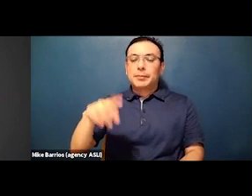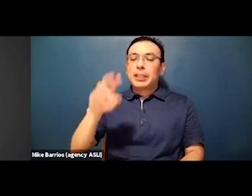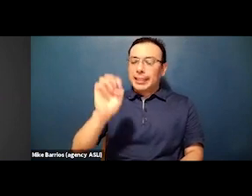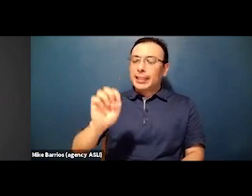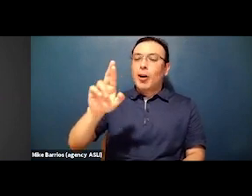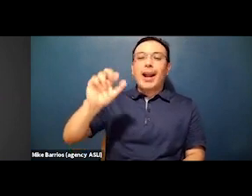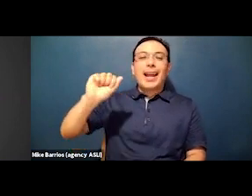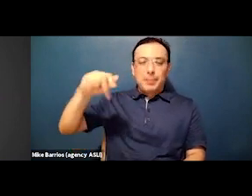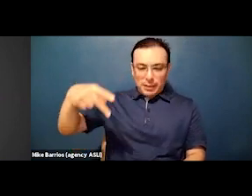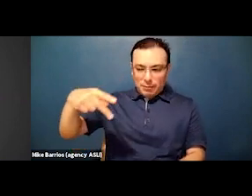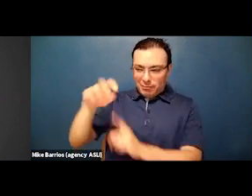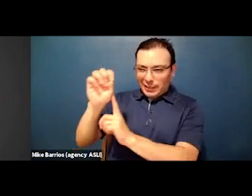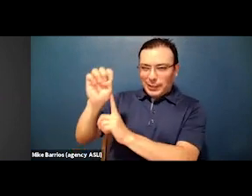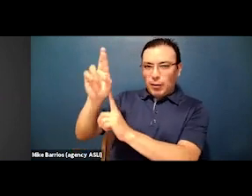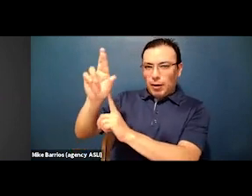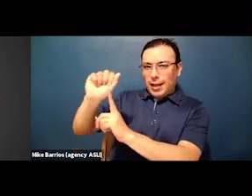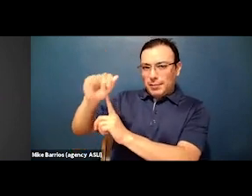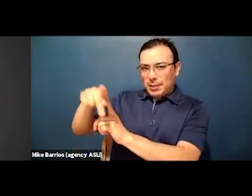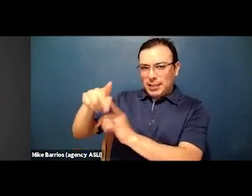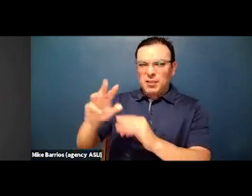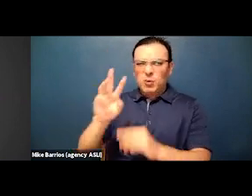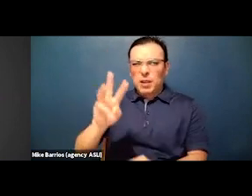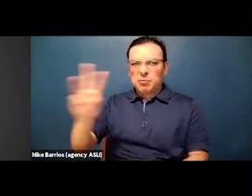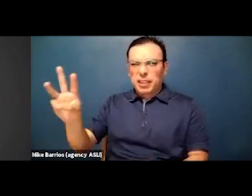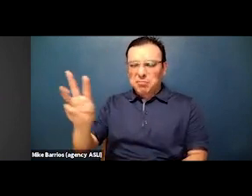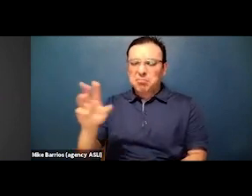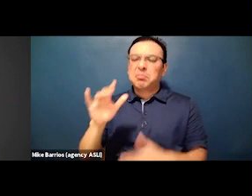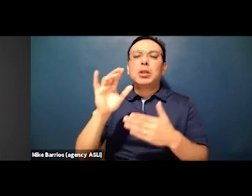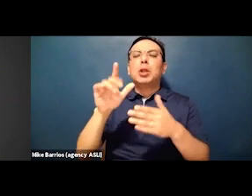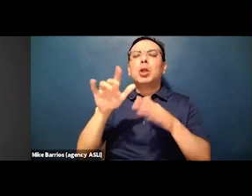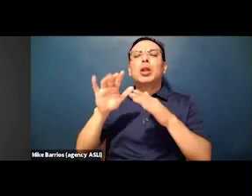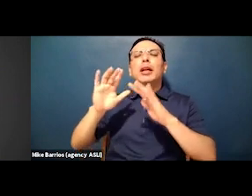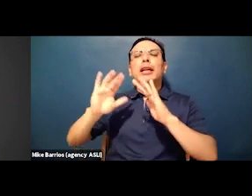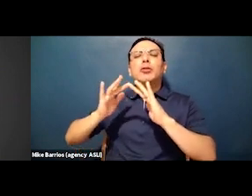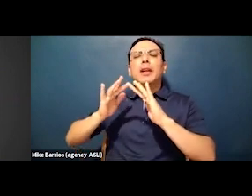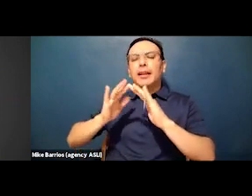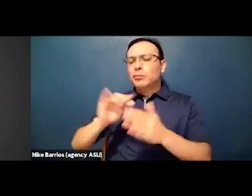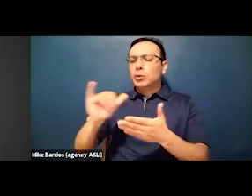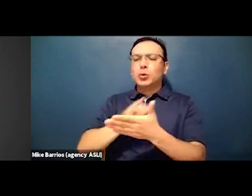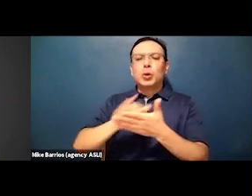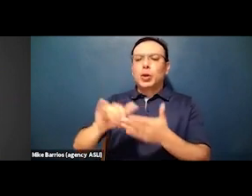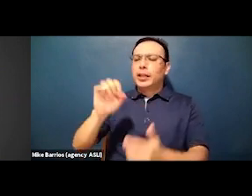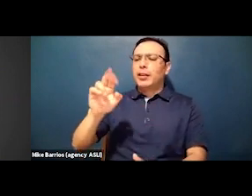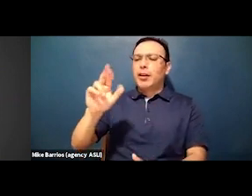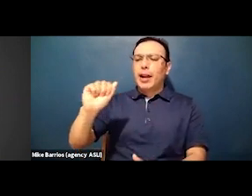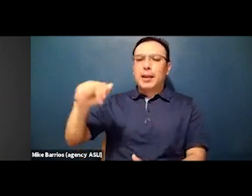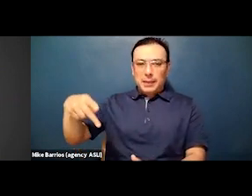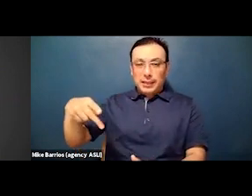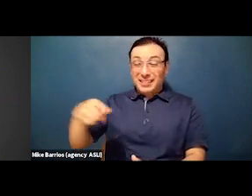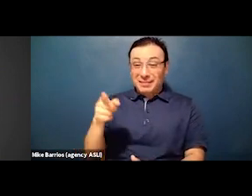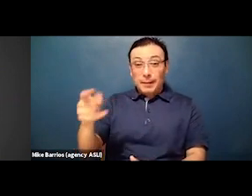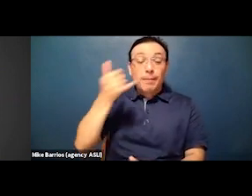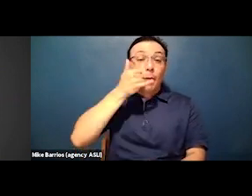ERAP, you should find the webpage for it. I would start there. They've got a toll-free number you can